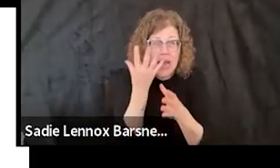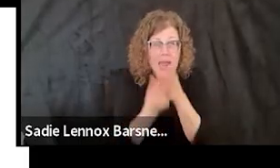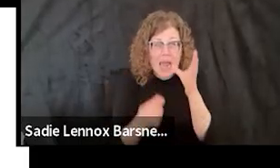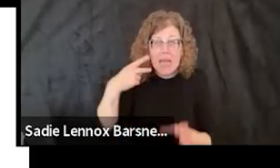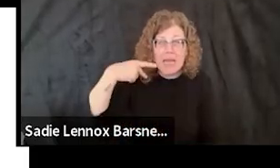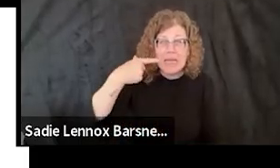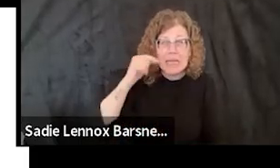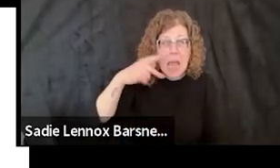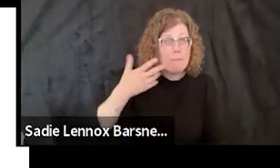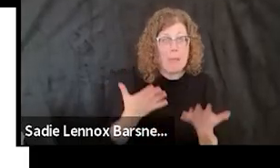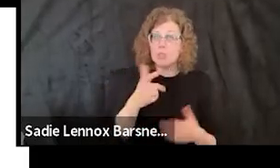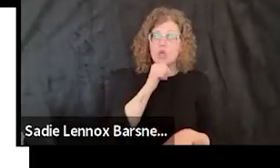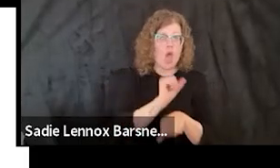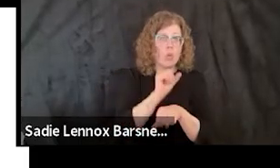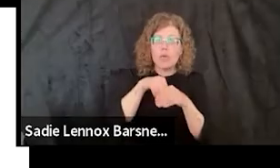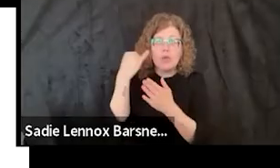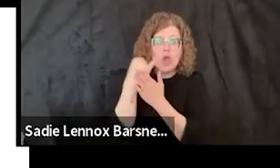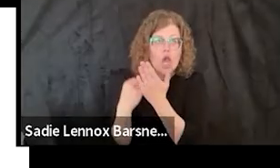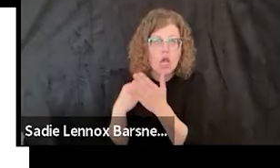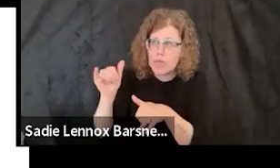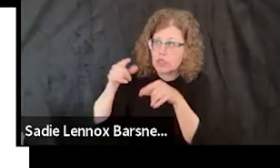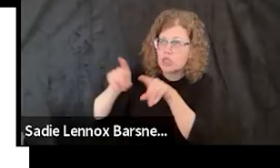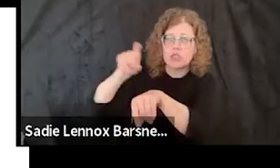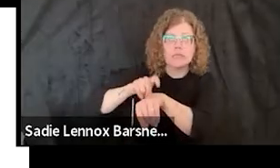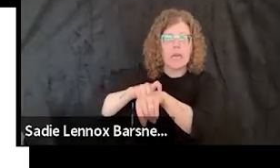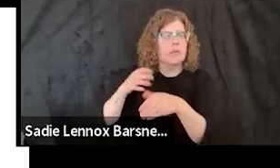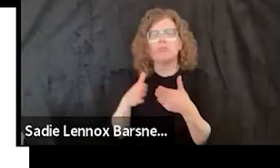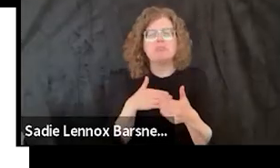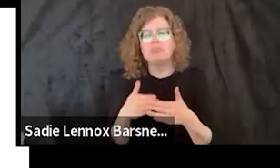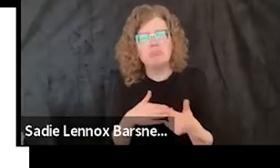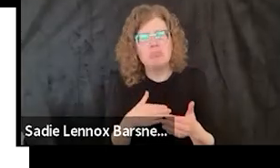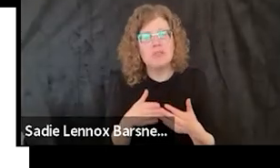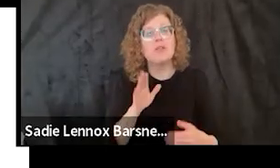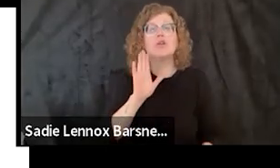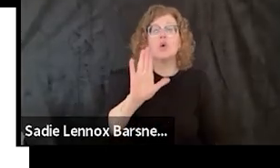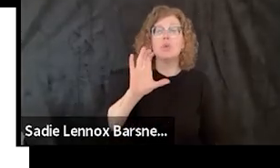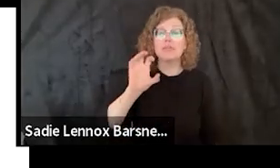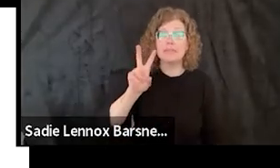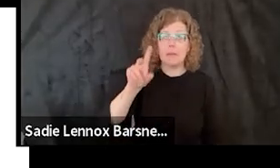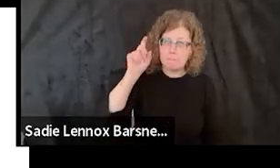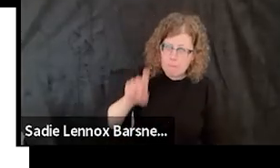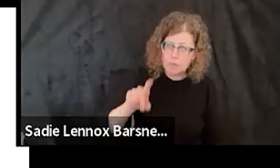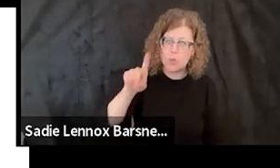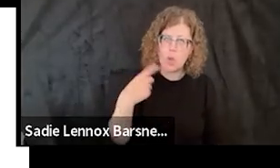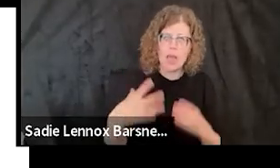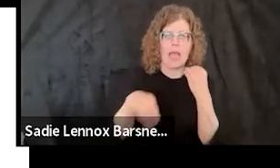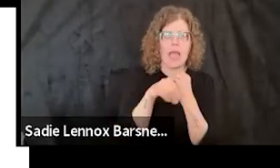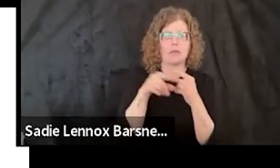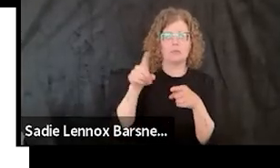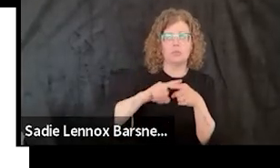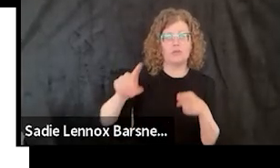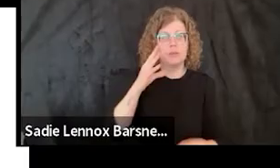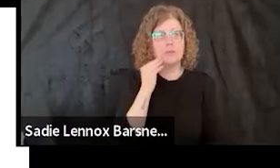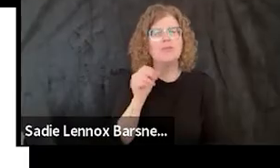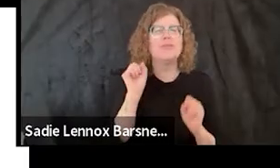arts for whatever reason. Your CV does not have to only include professional experiences. You can include anything that